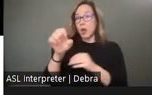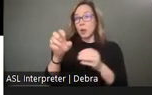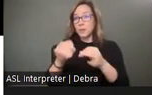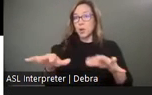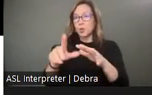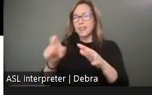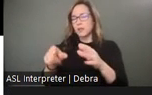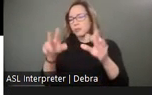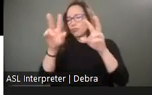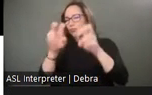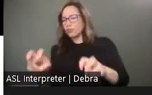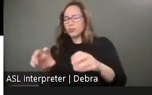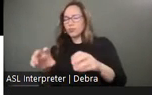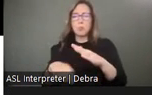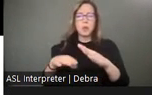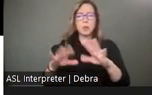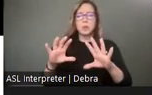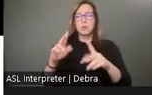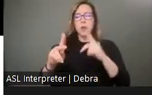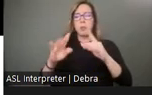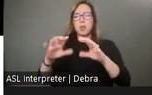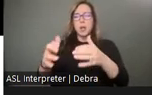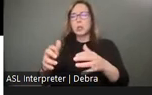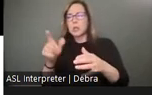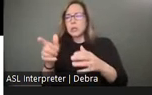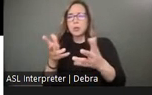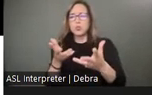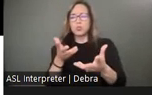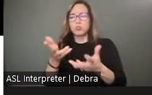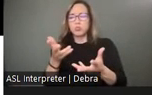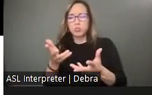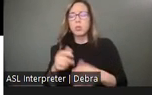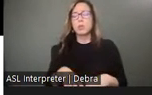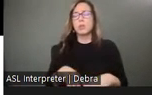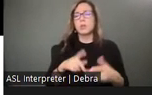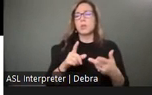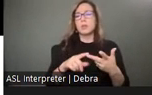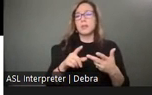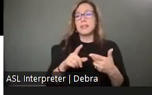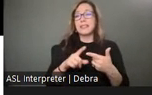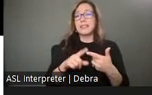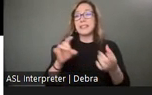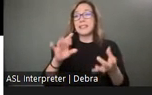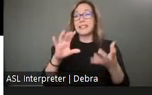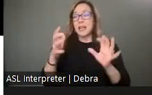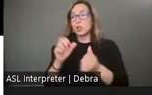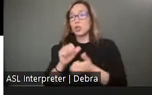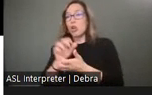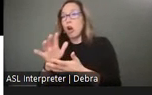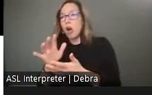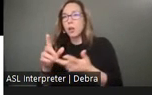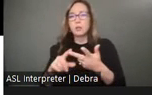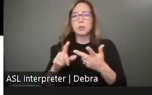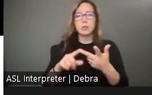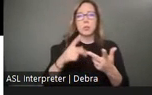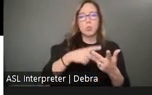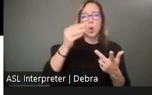basic population to serve, look at what the disaster cause unmet needs are, and then see what the program would need as